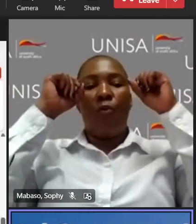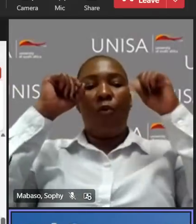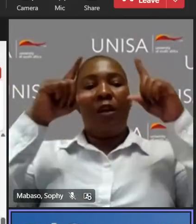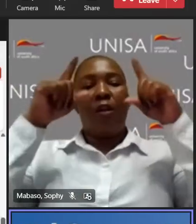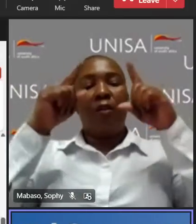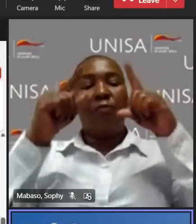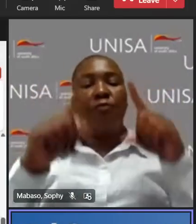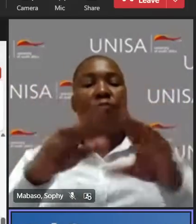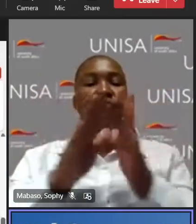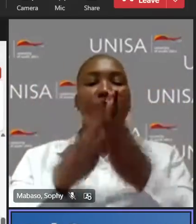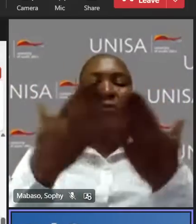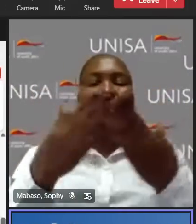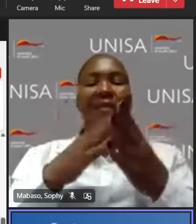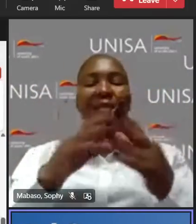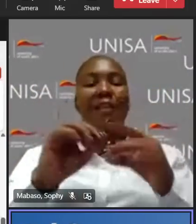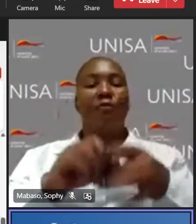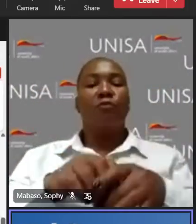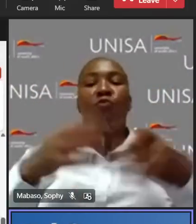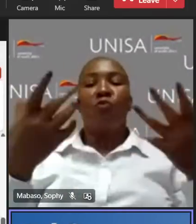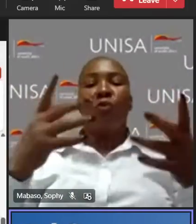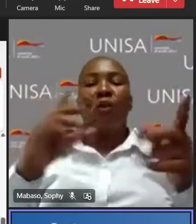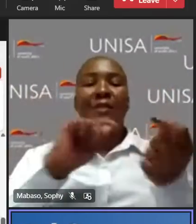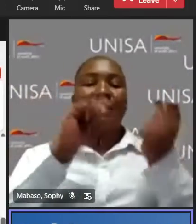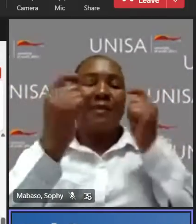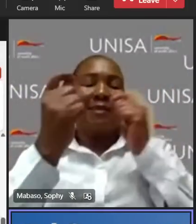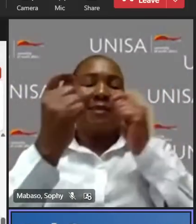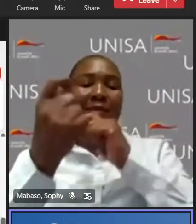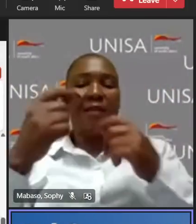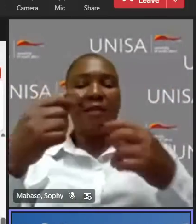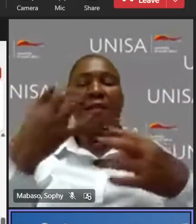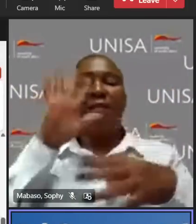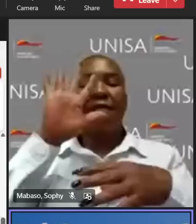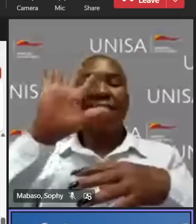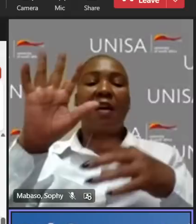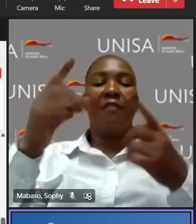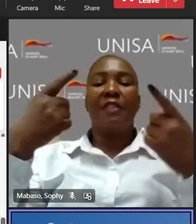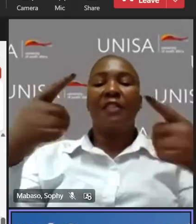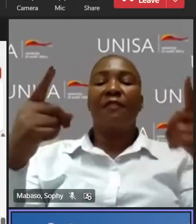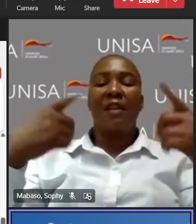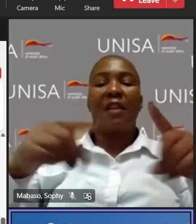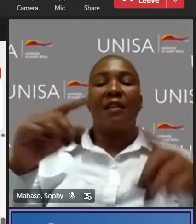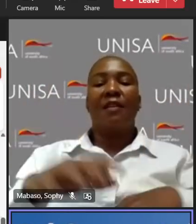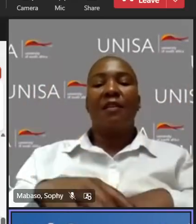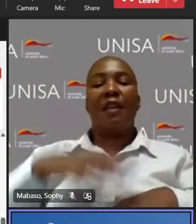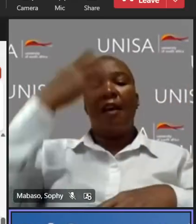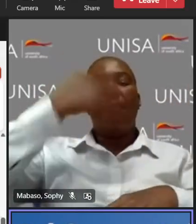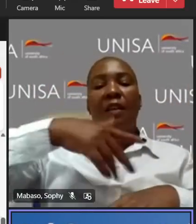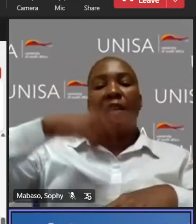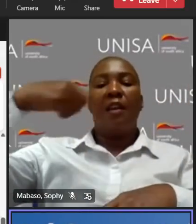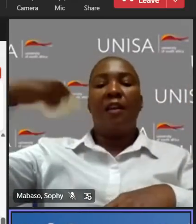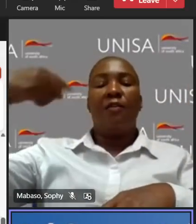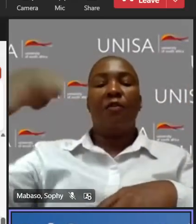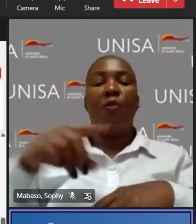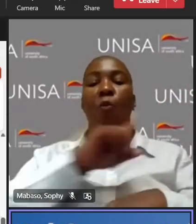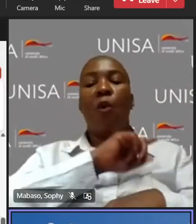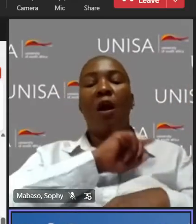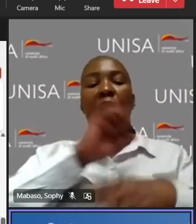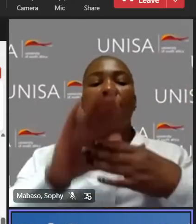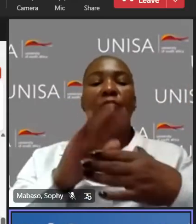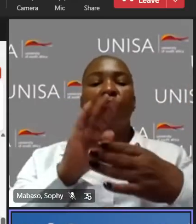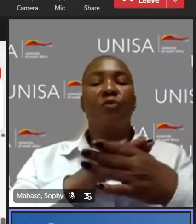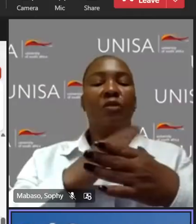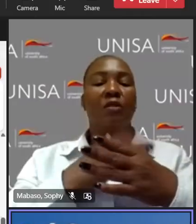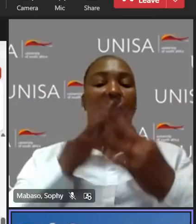that we translated in 5 different African languages as well. Because when you